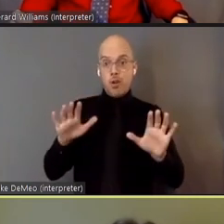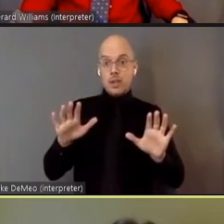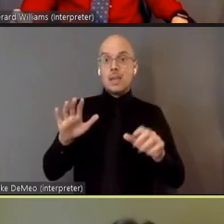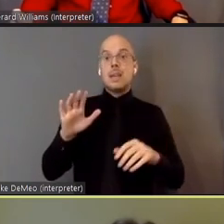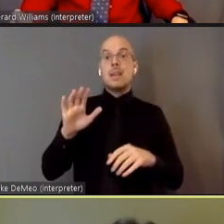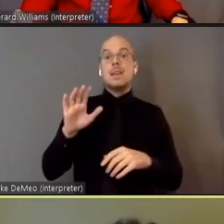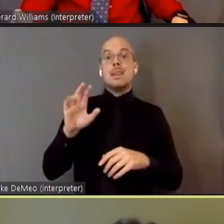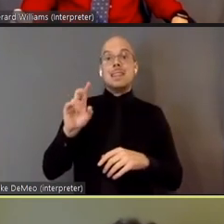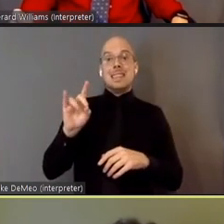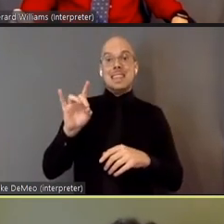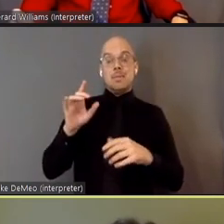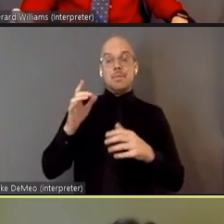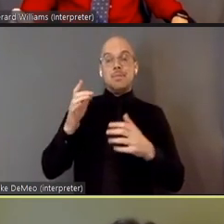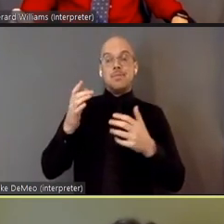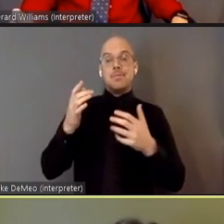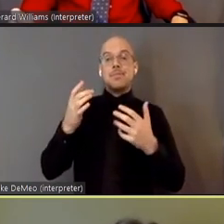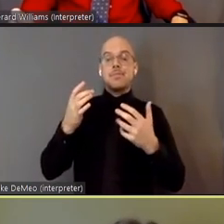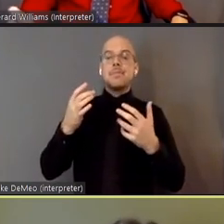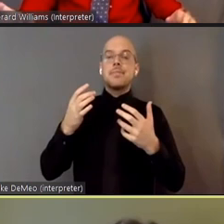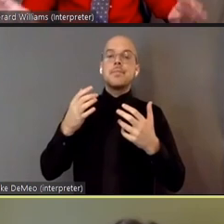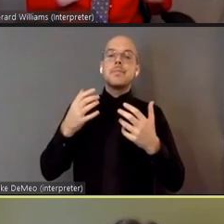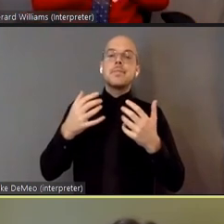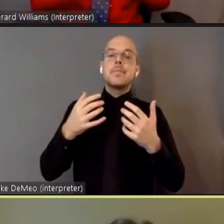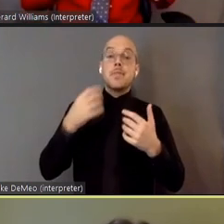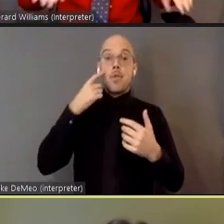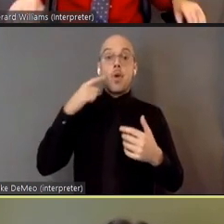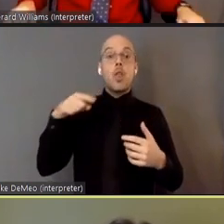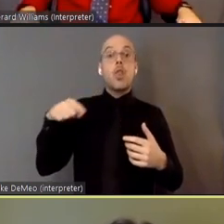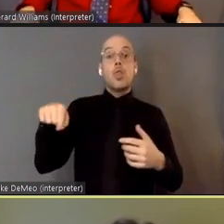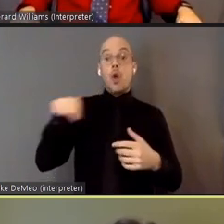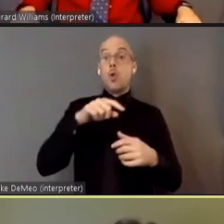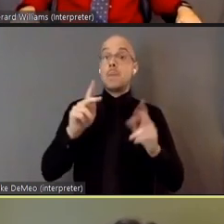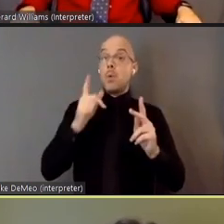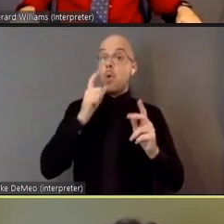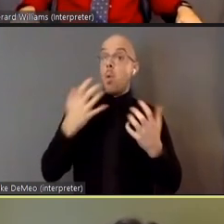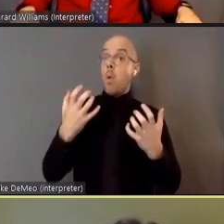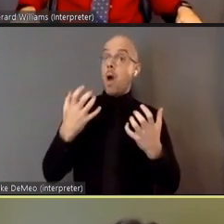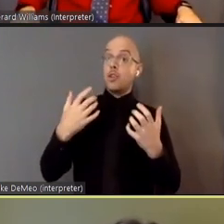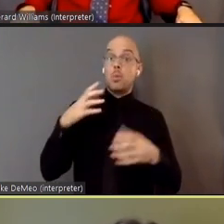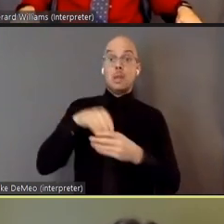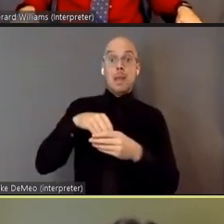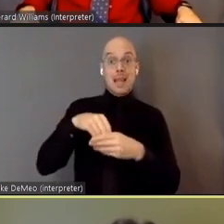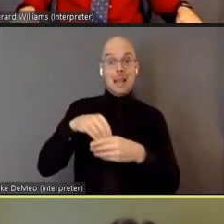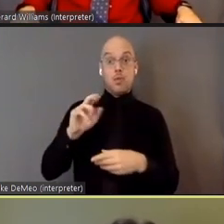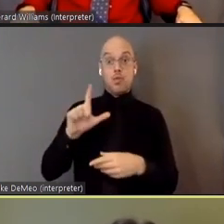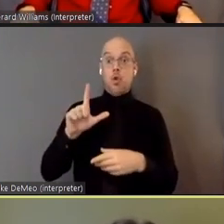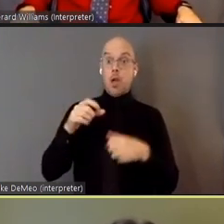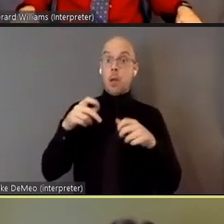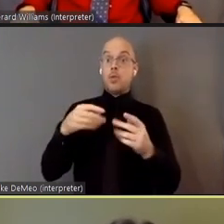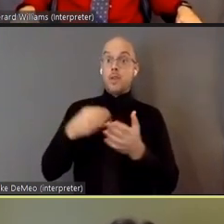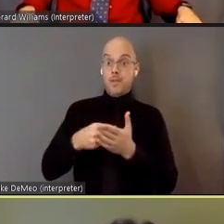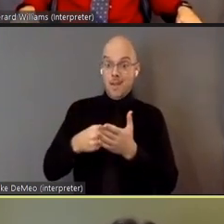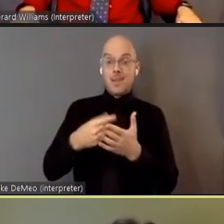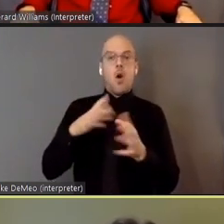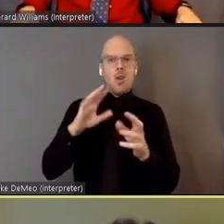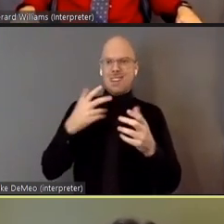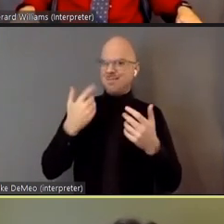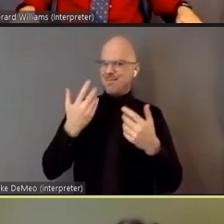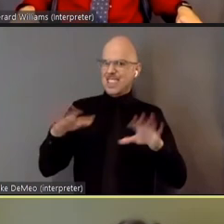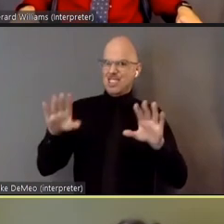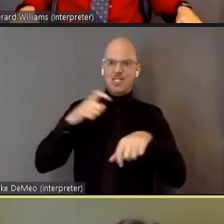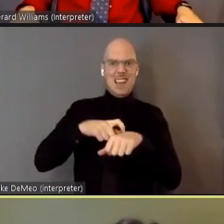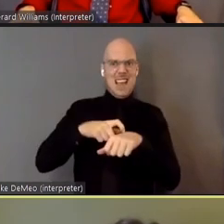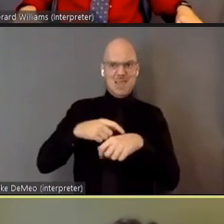for entities seeking to participate in the Rural Digital Opportunity Fund auction to get